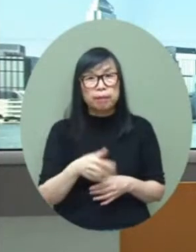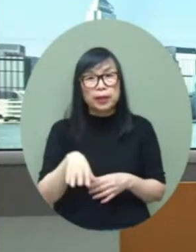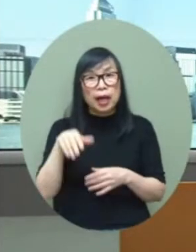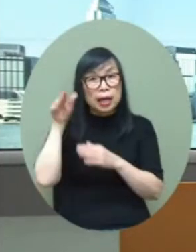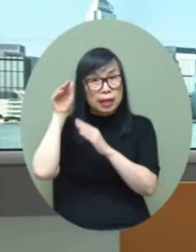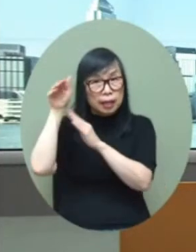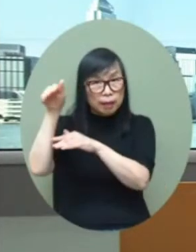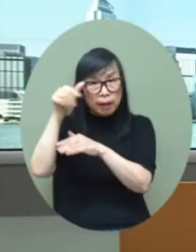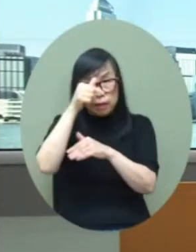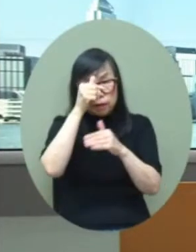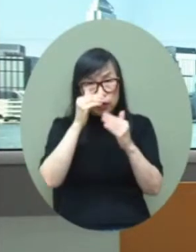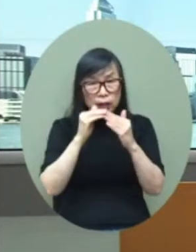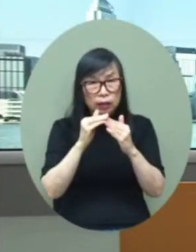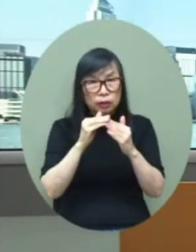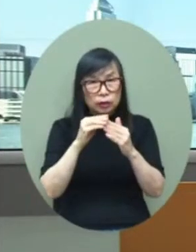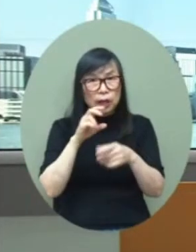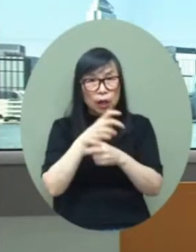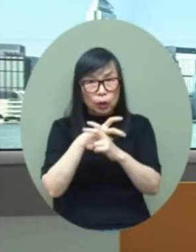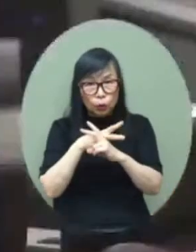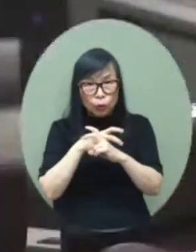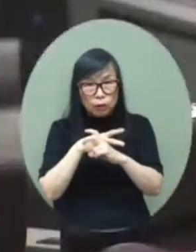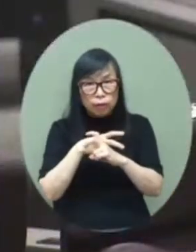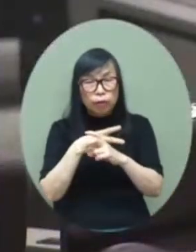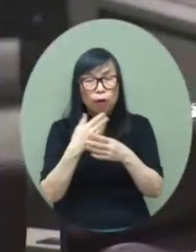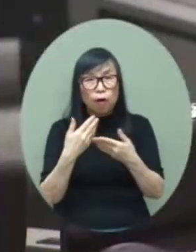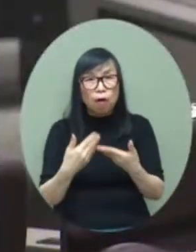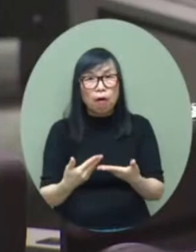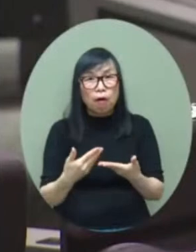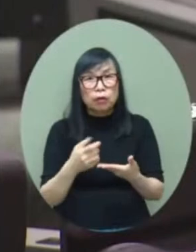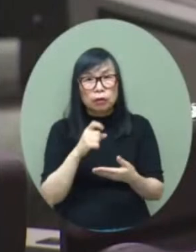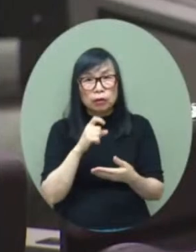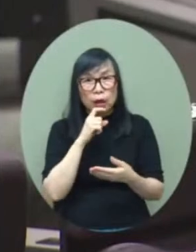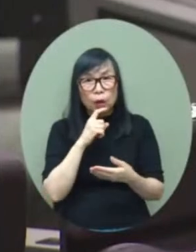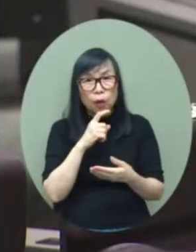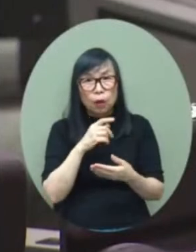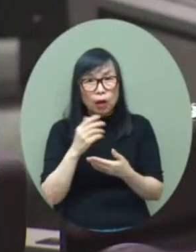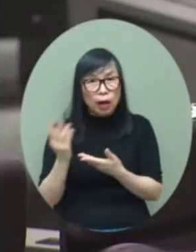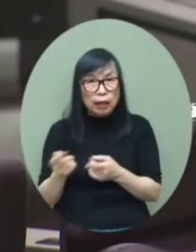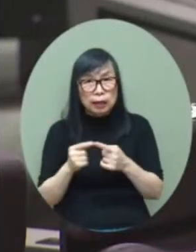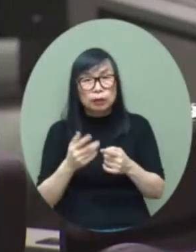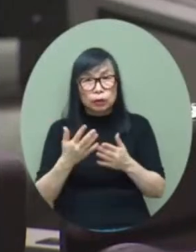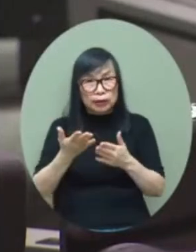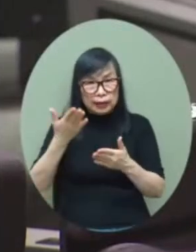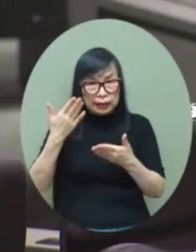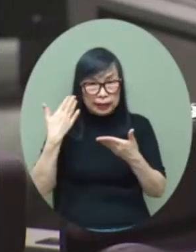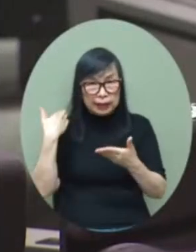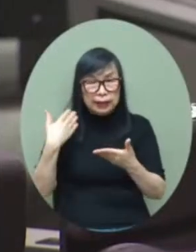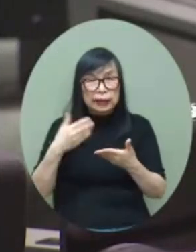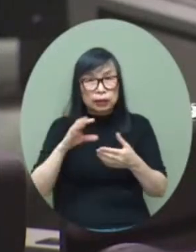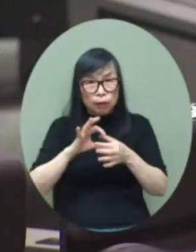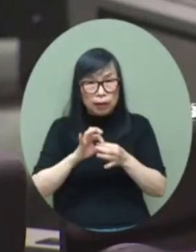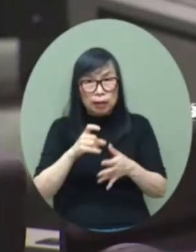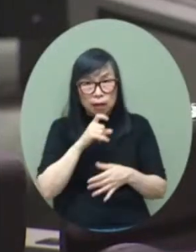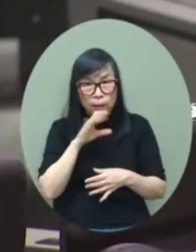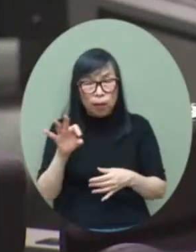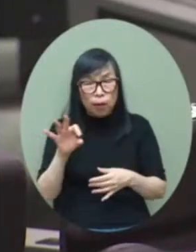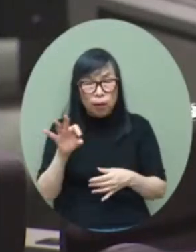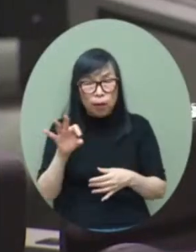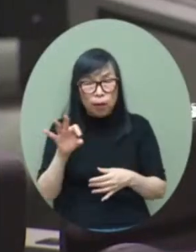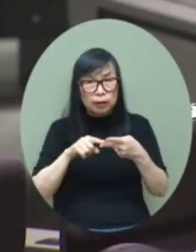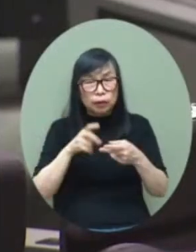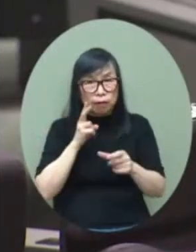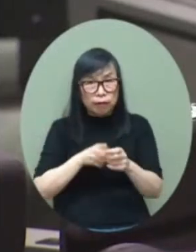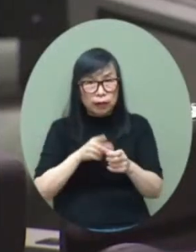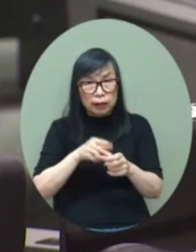Dr. Ho for QH, the orthopedics, saw a cluster. Is it in any